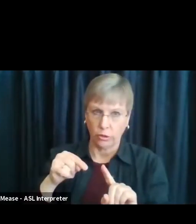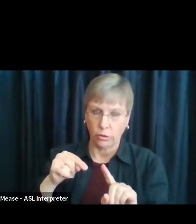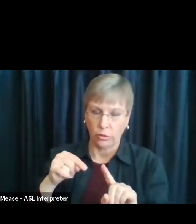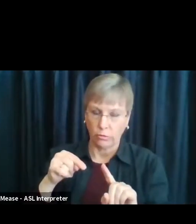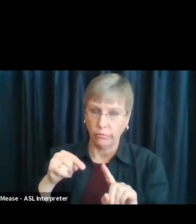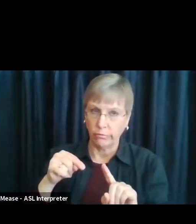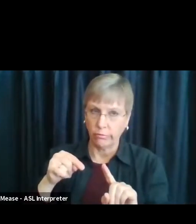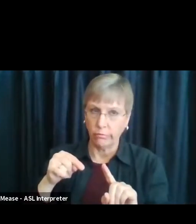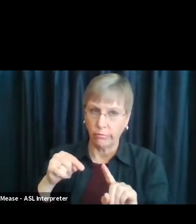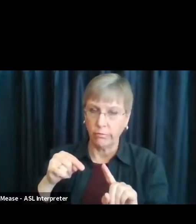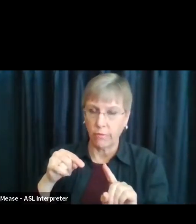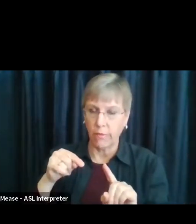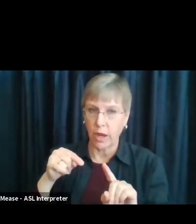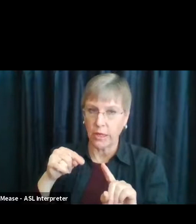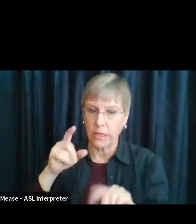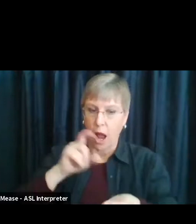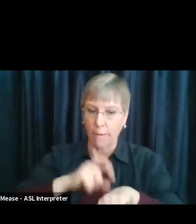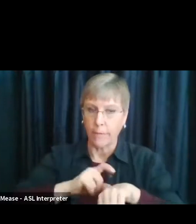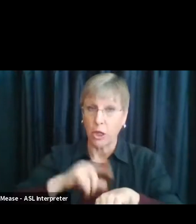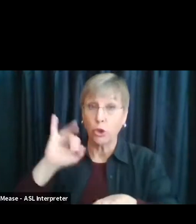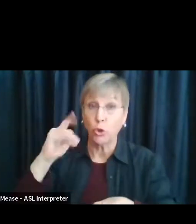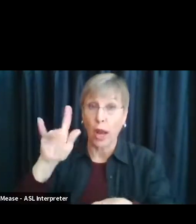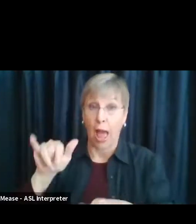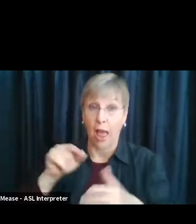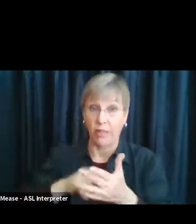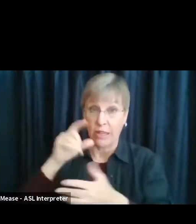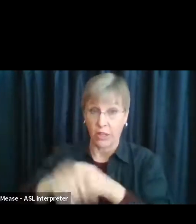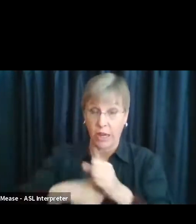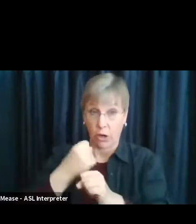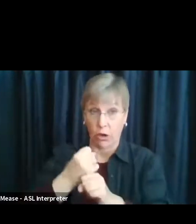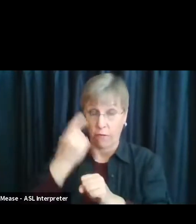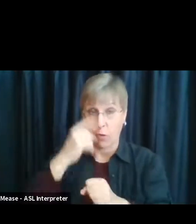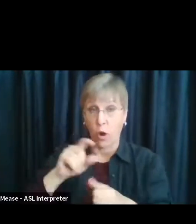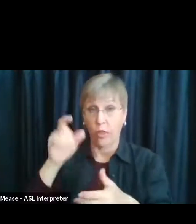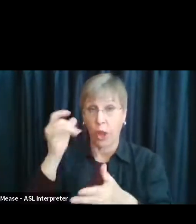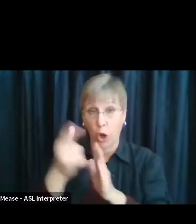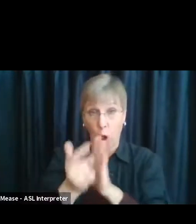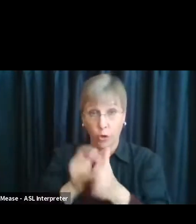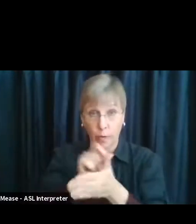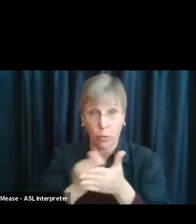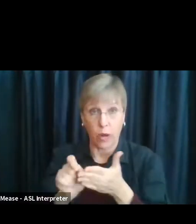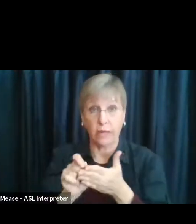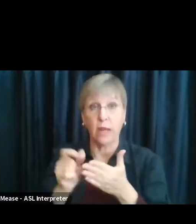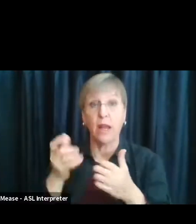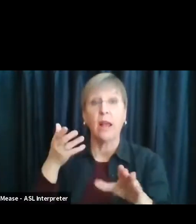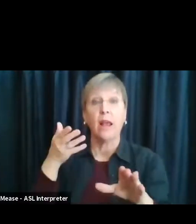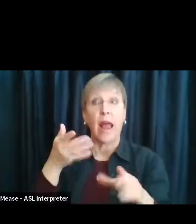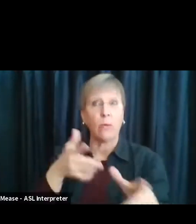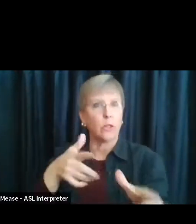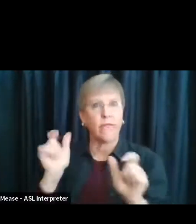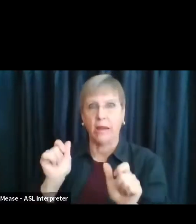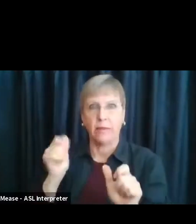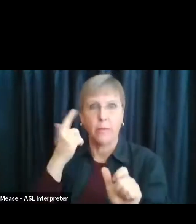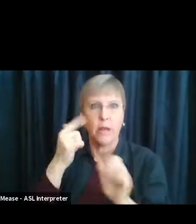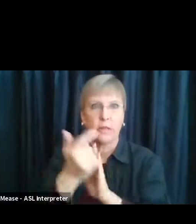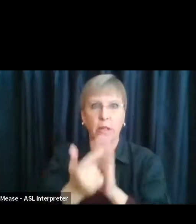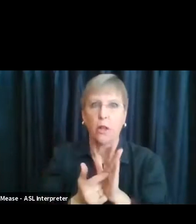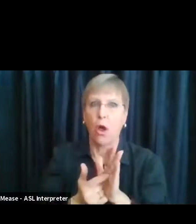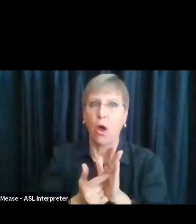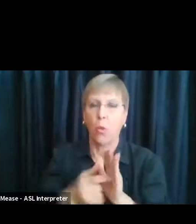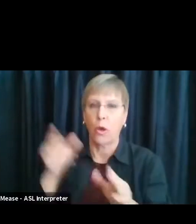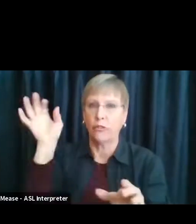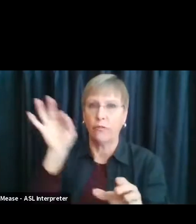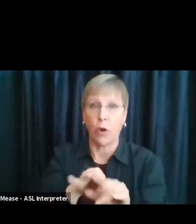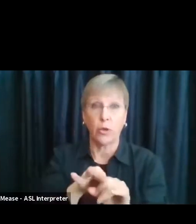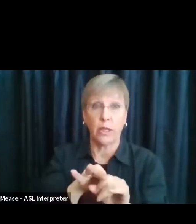year for the law to be written. And after it was very, very fast because the law was voted